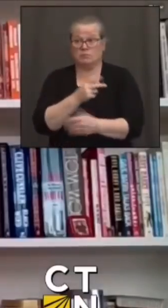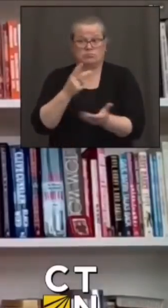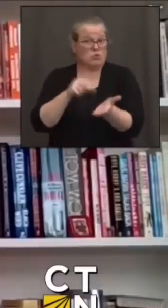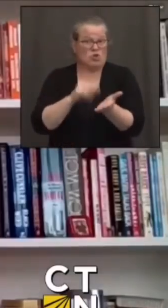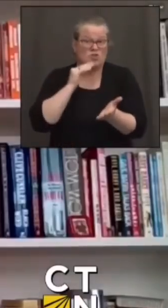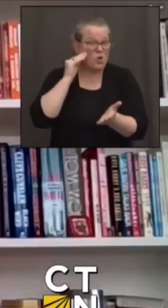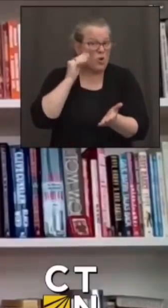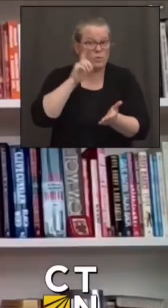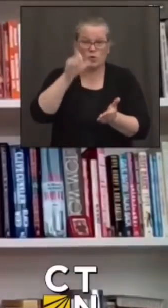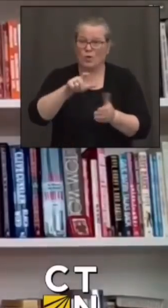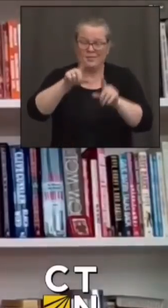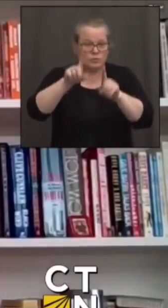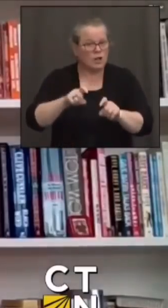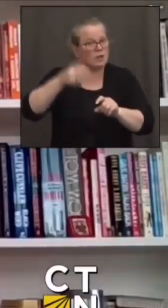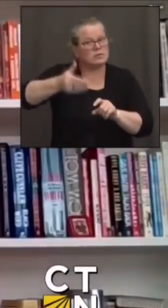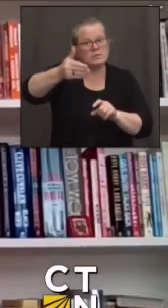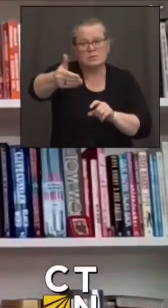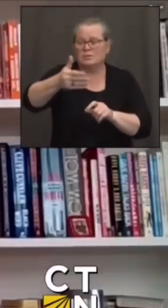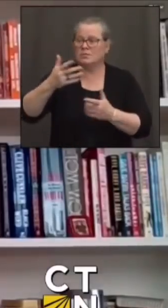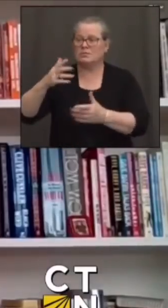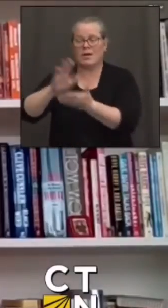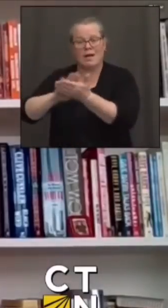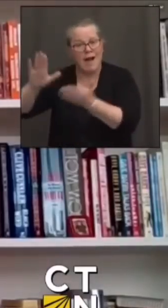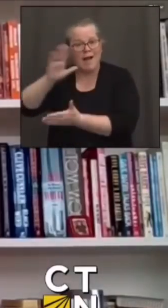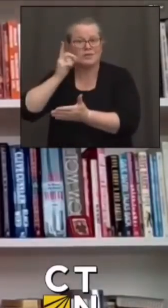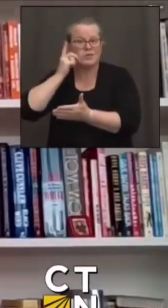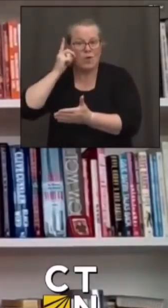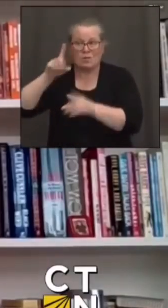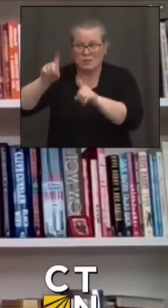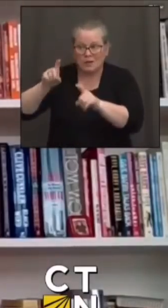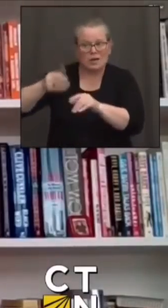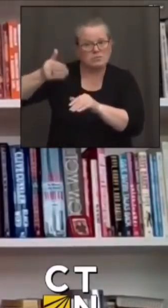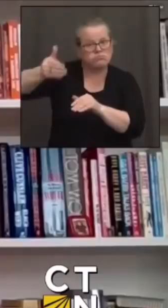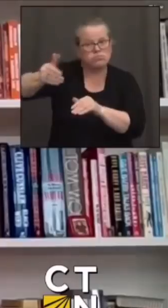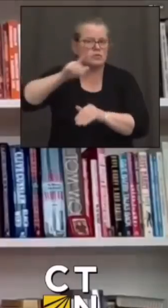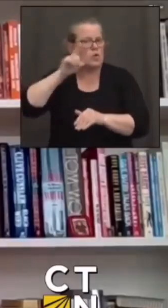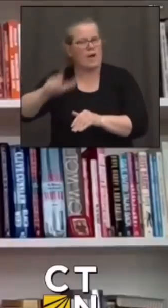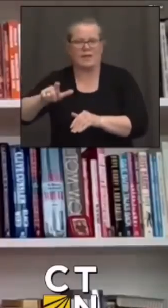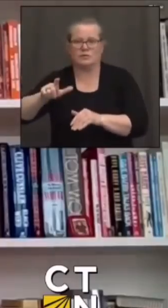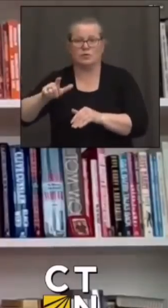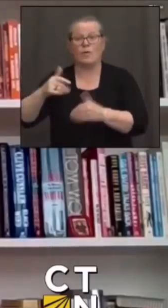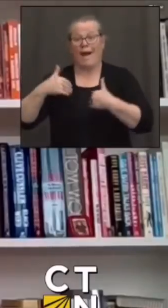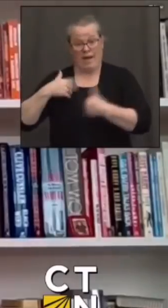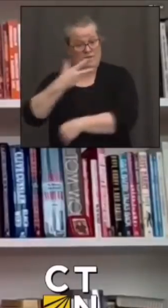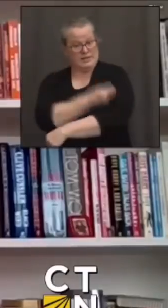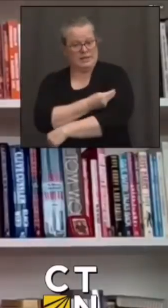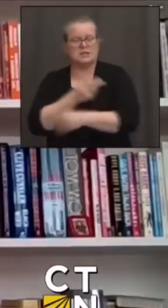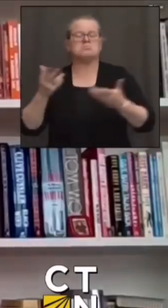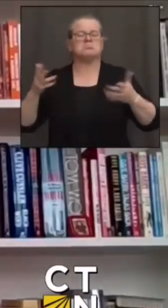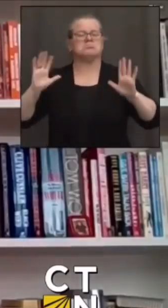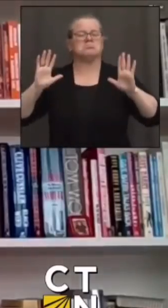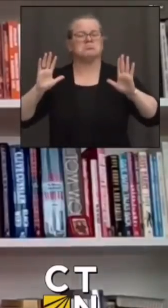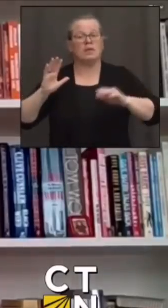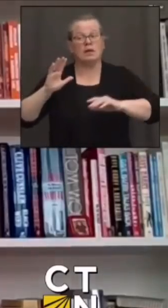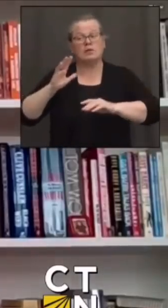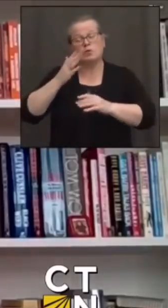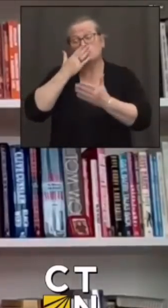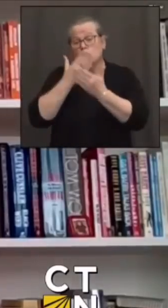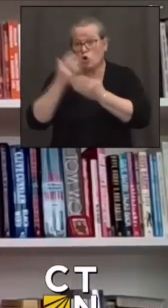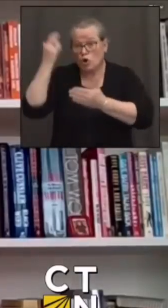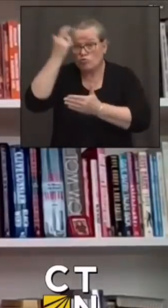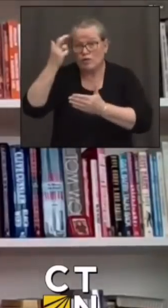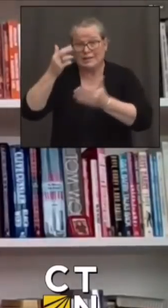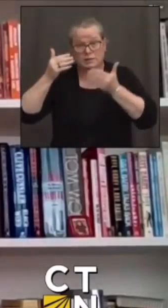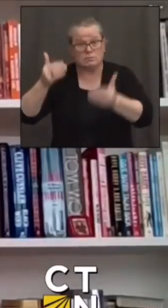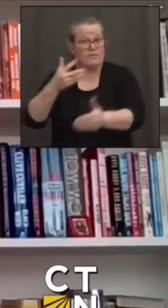regular surveillance testing. So it's a good incentive to get vaccinated, but also means we just